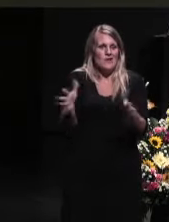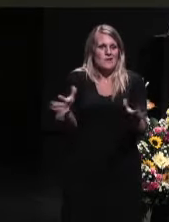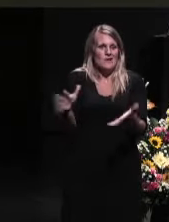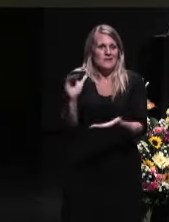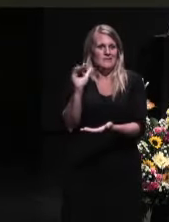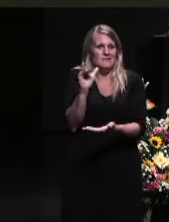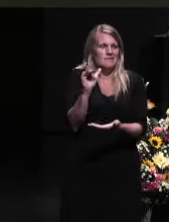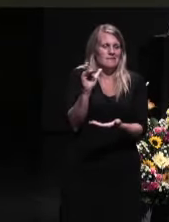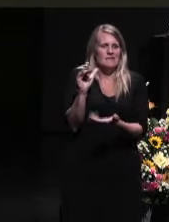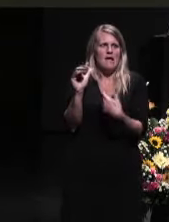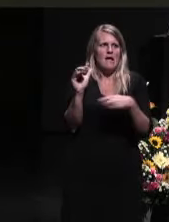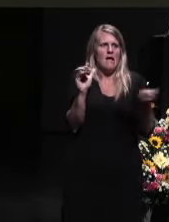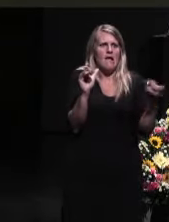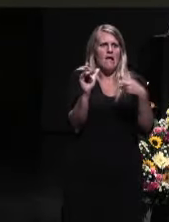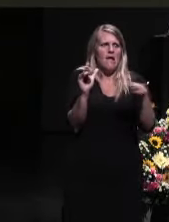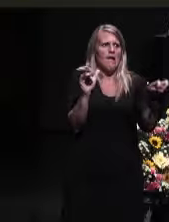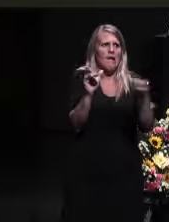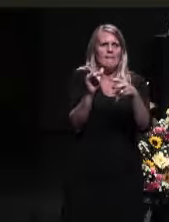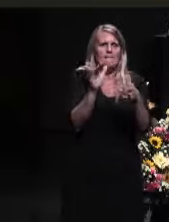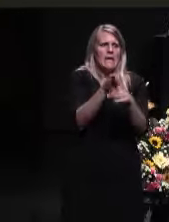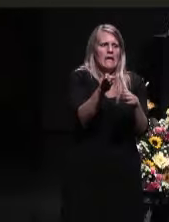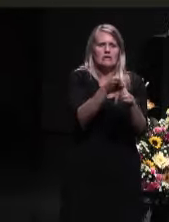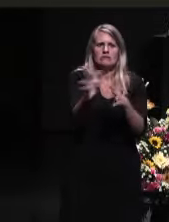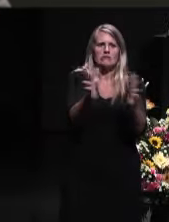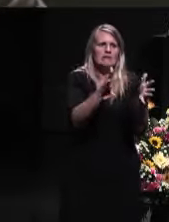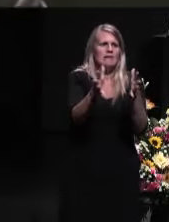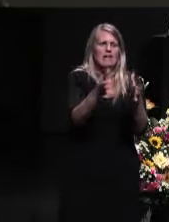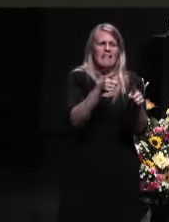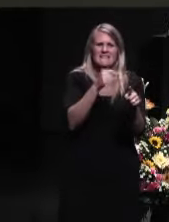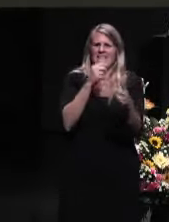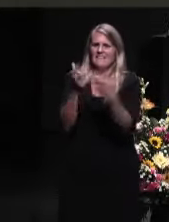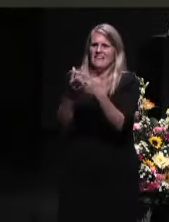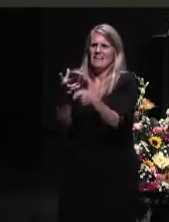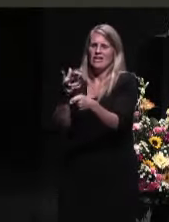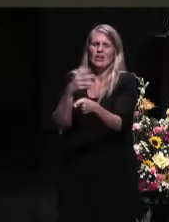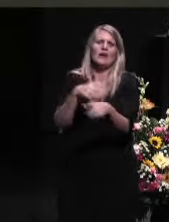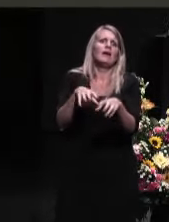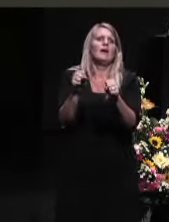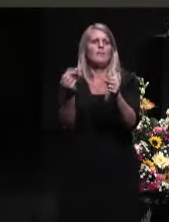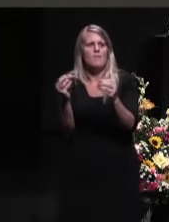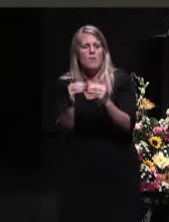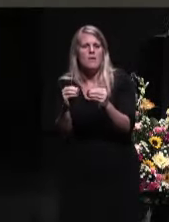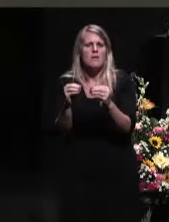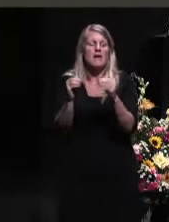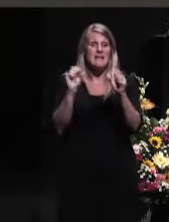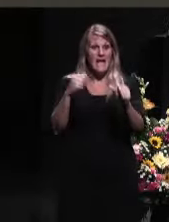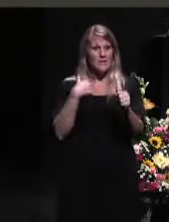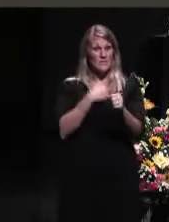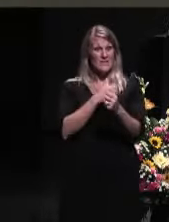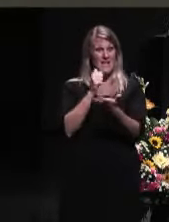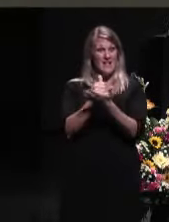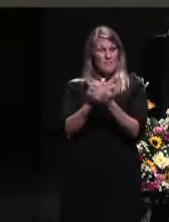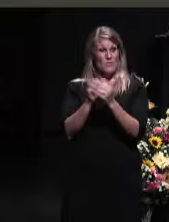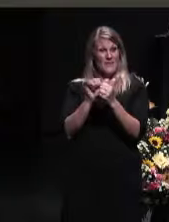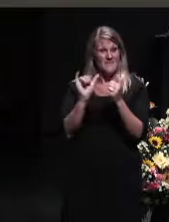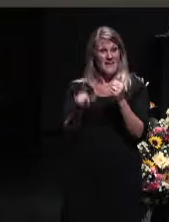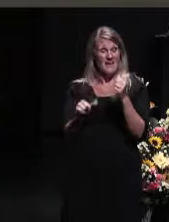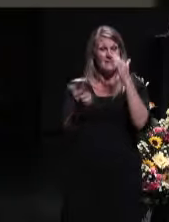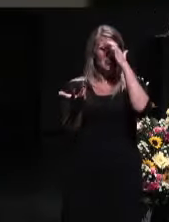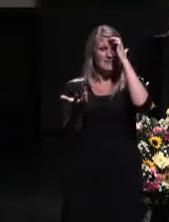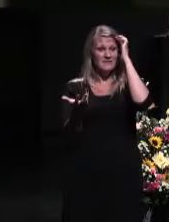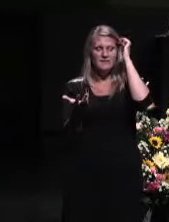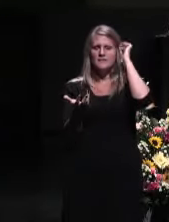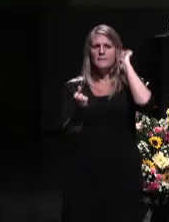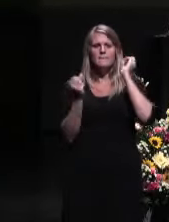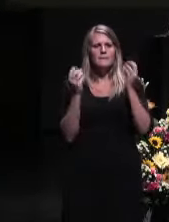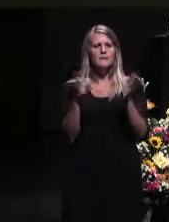more courses that don't fit. Can we help with that? Huge opportunity. I cannot begin to tell you how many students do